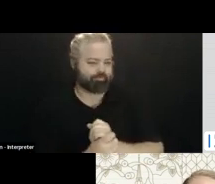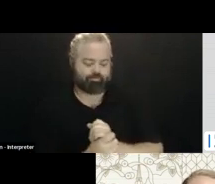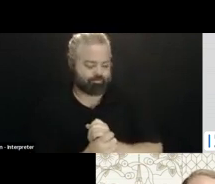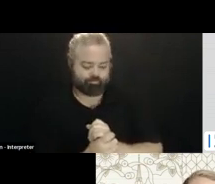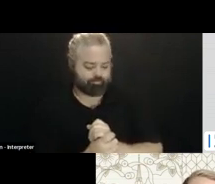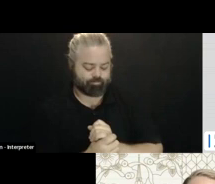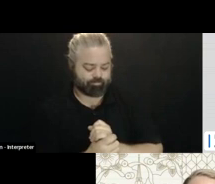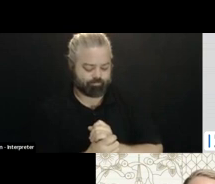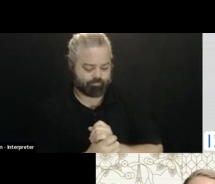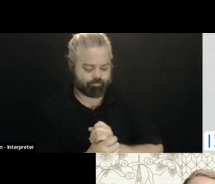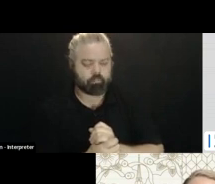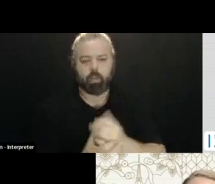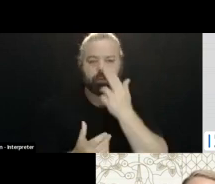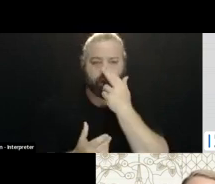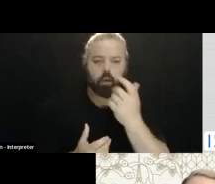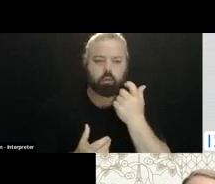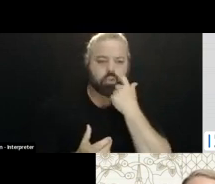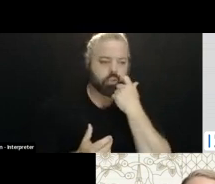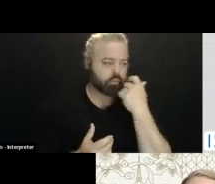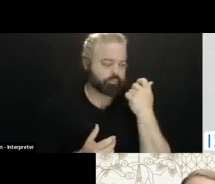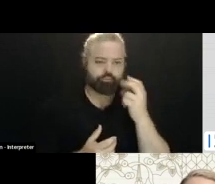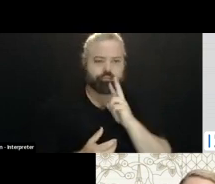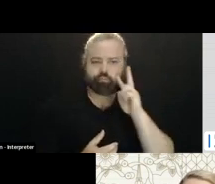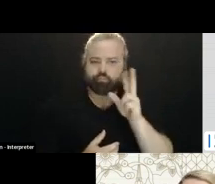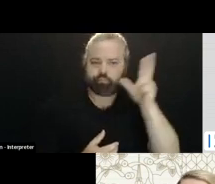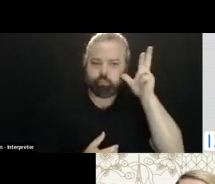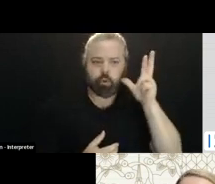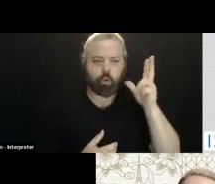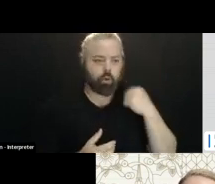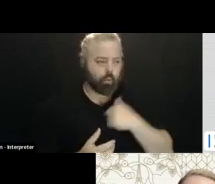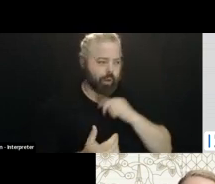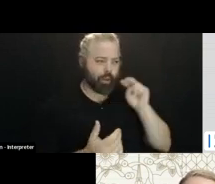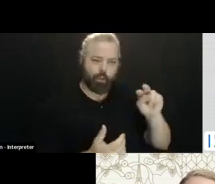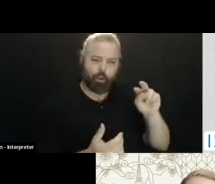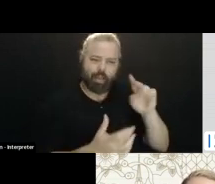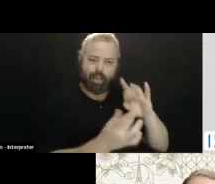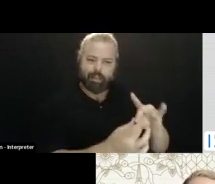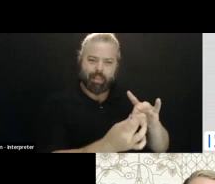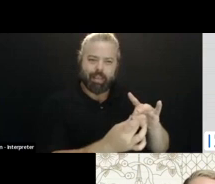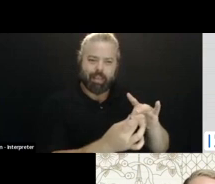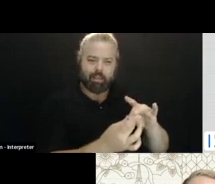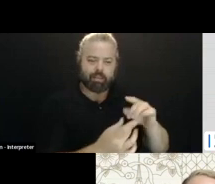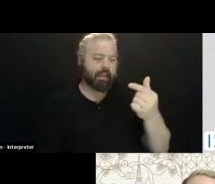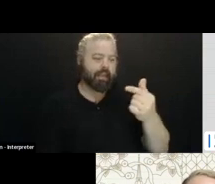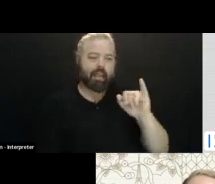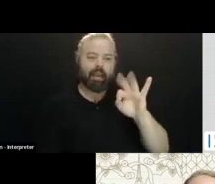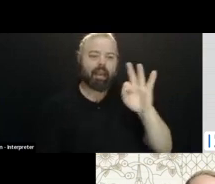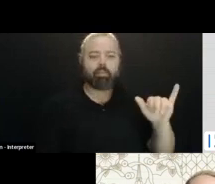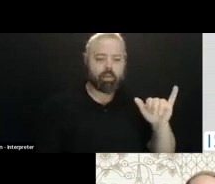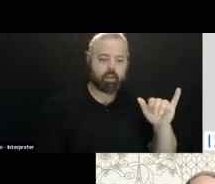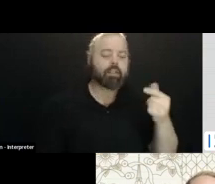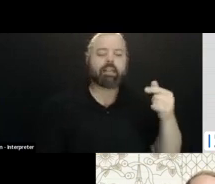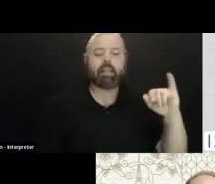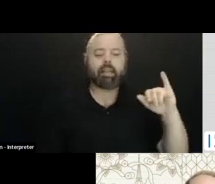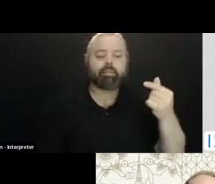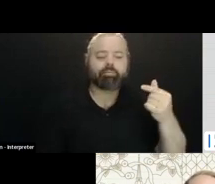were just looking at a link a couple of days ago about how Giphy, sort of like a GIF library website, is exploring alt text at the